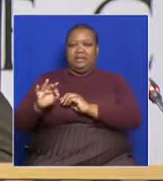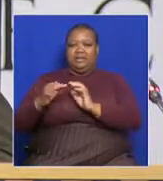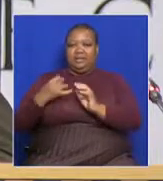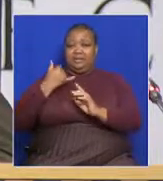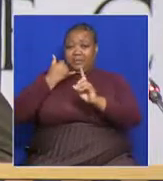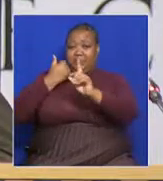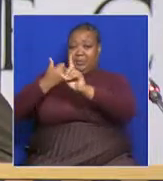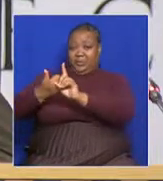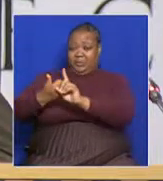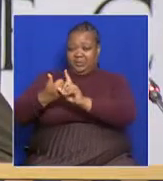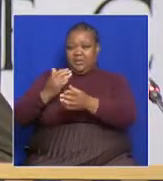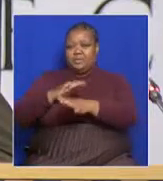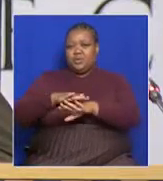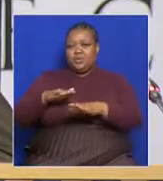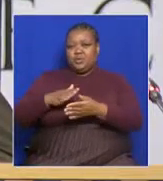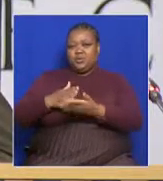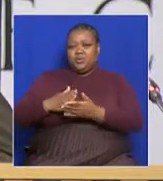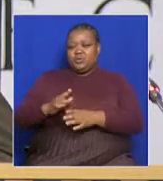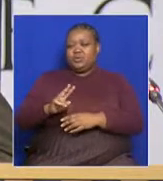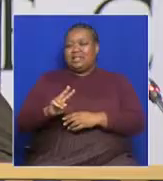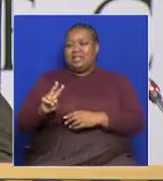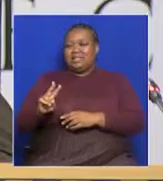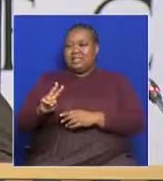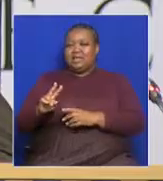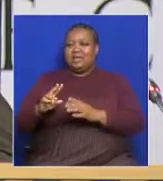23rd, but since Pangase